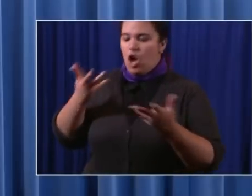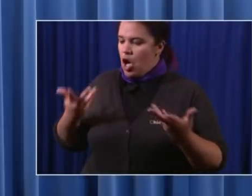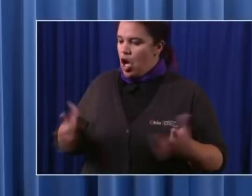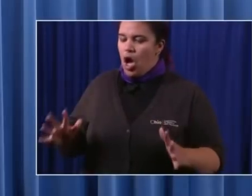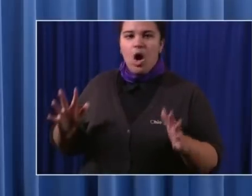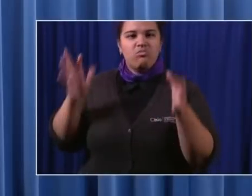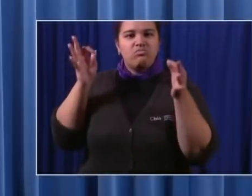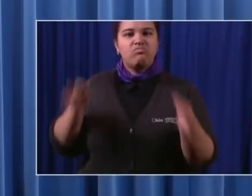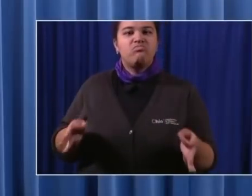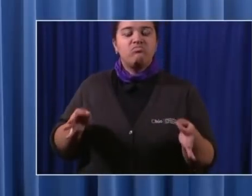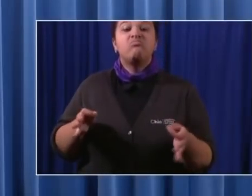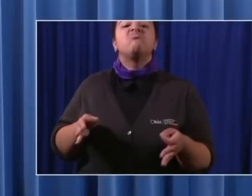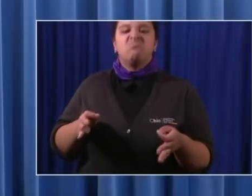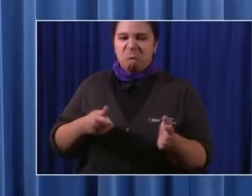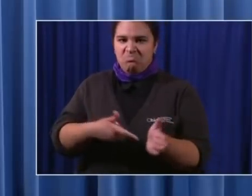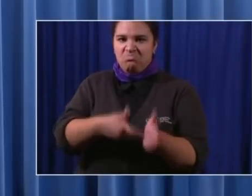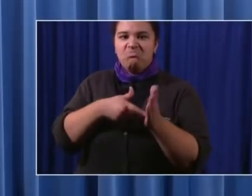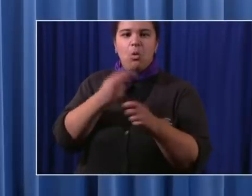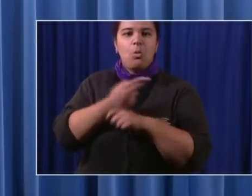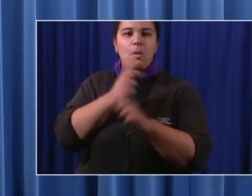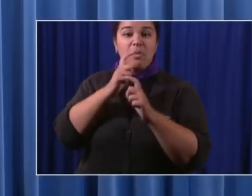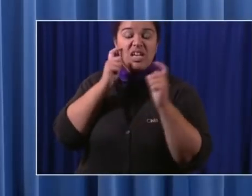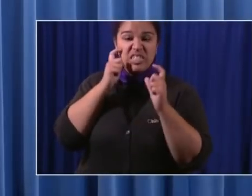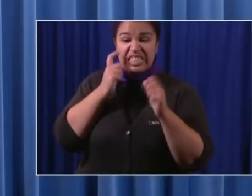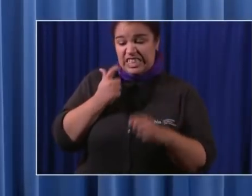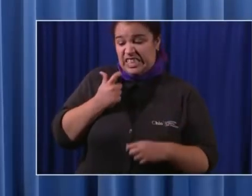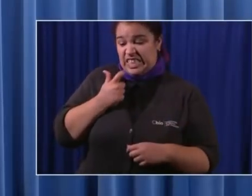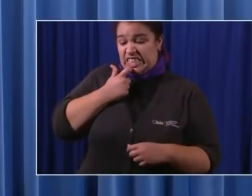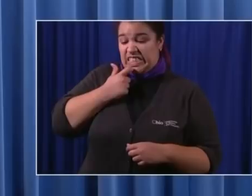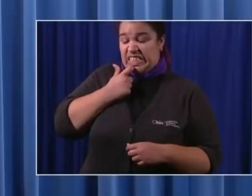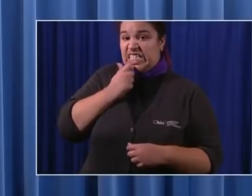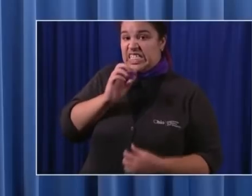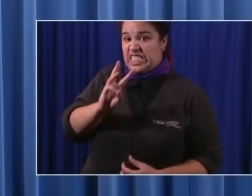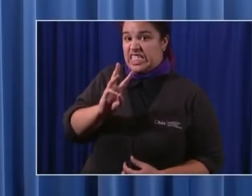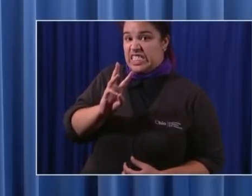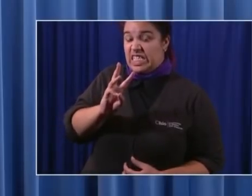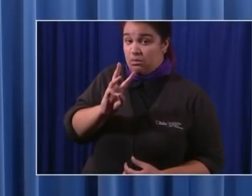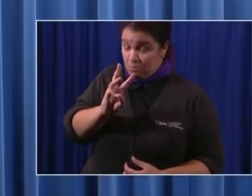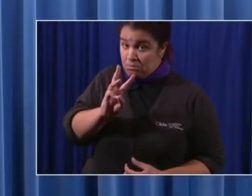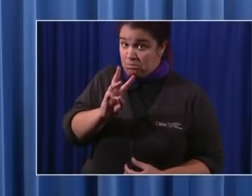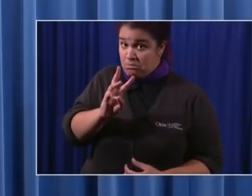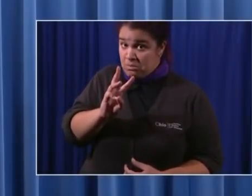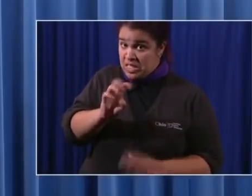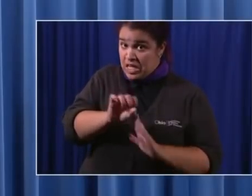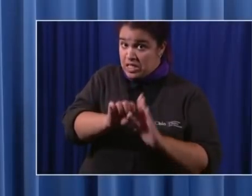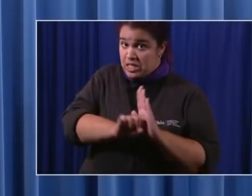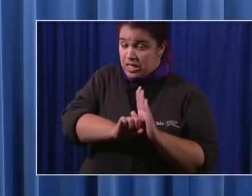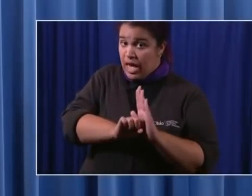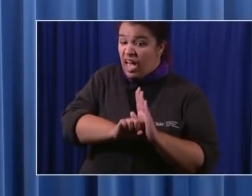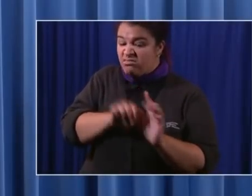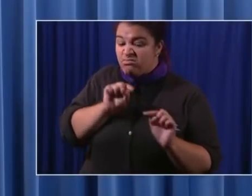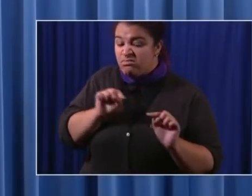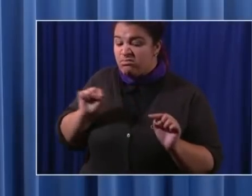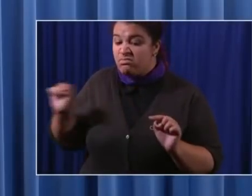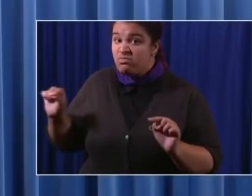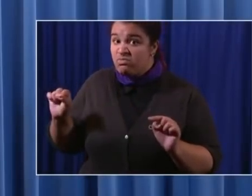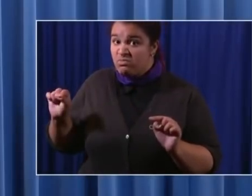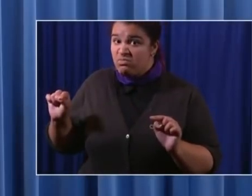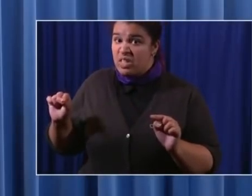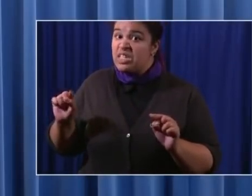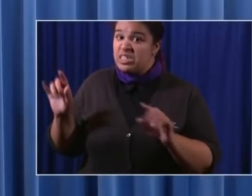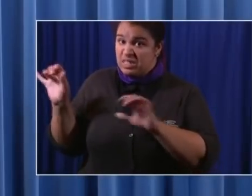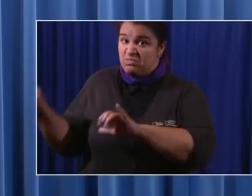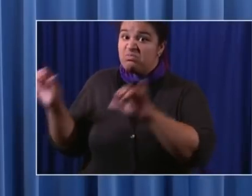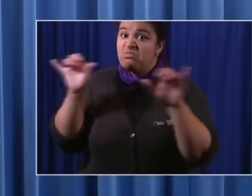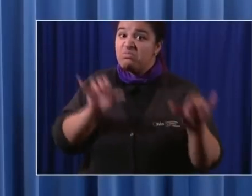including 6 just in recent days, including fellow red state governors. What do they see, or